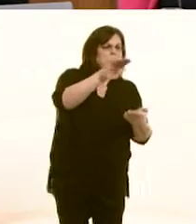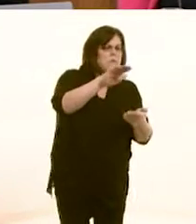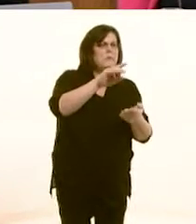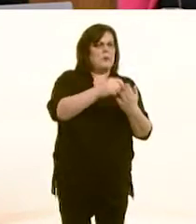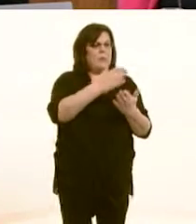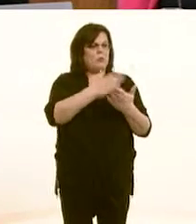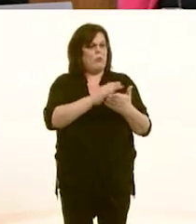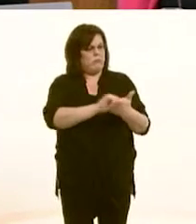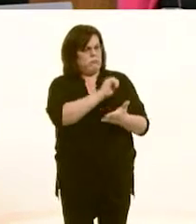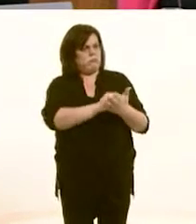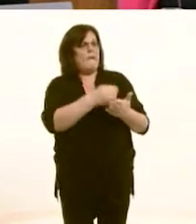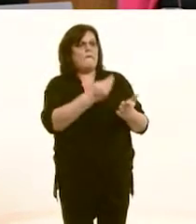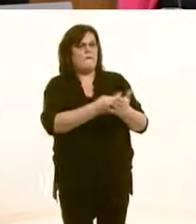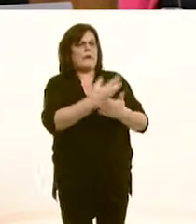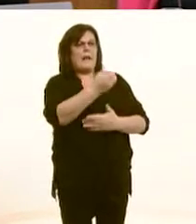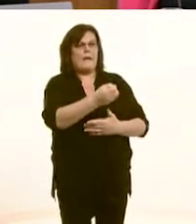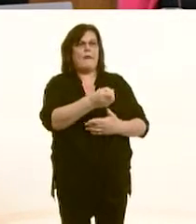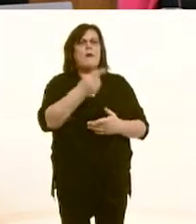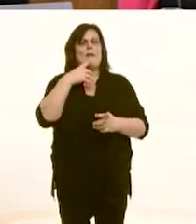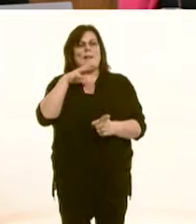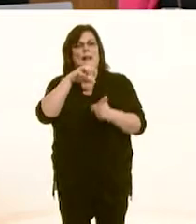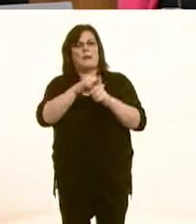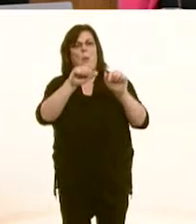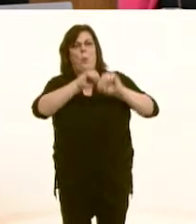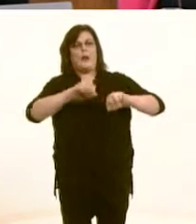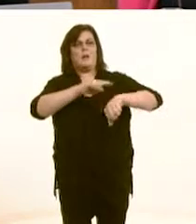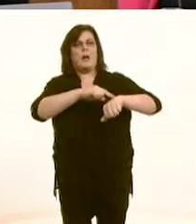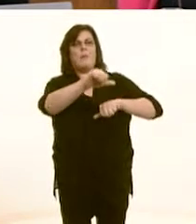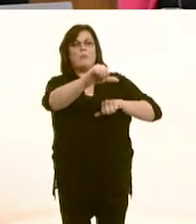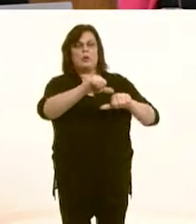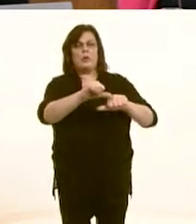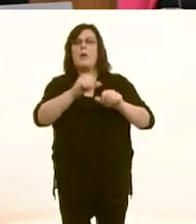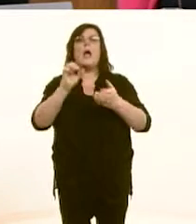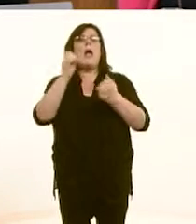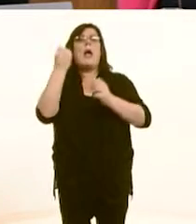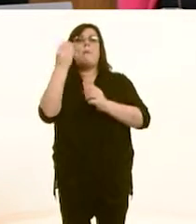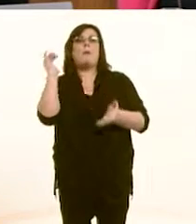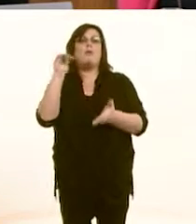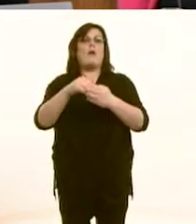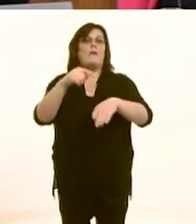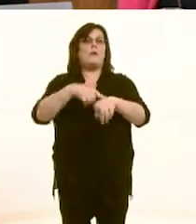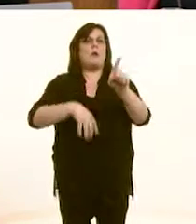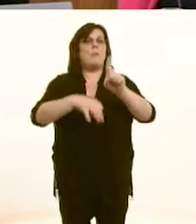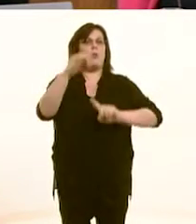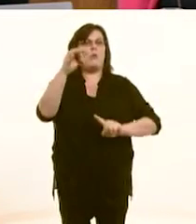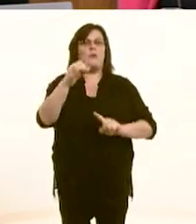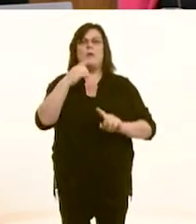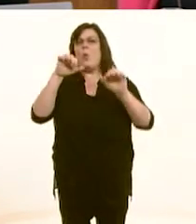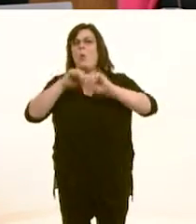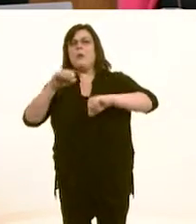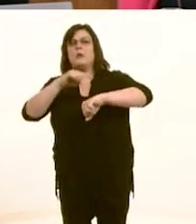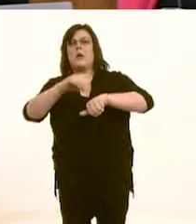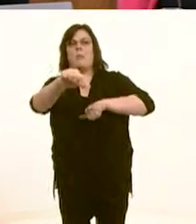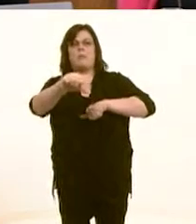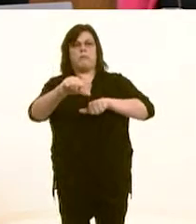properly funded. We see diagnostic rates coming down. We see ambulance response rates improving. We see waiting times dropping. We see delayed